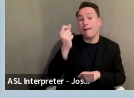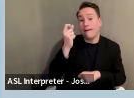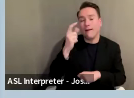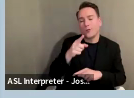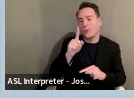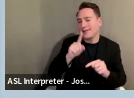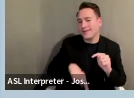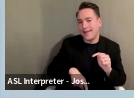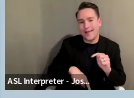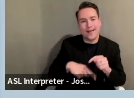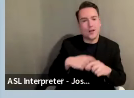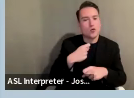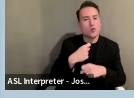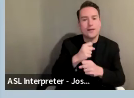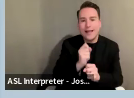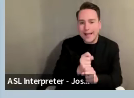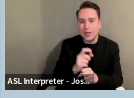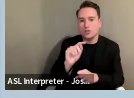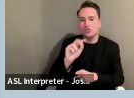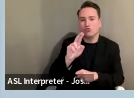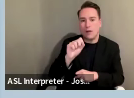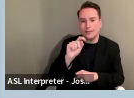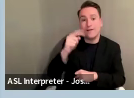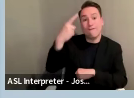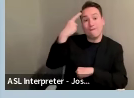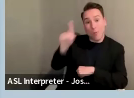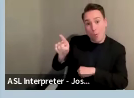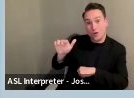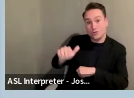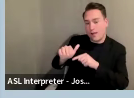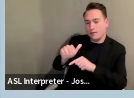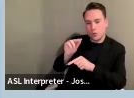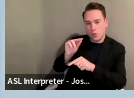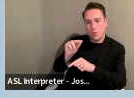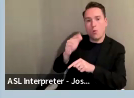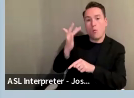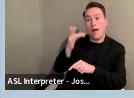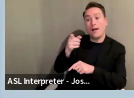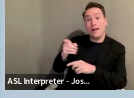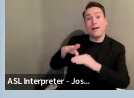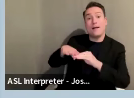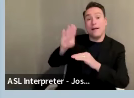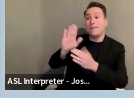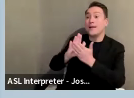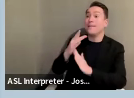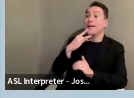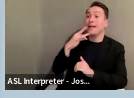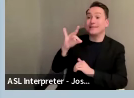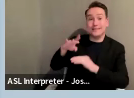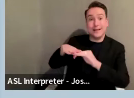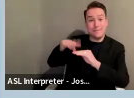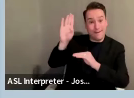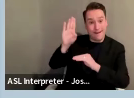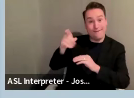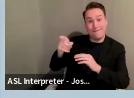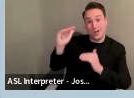create a trust outright for your child because a legal adult with capacity has to create their own trust. So you